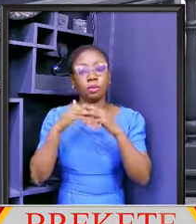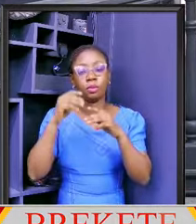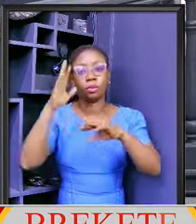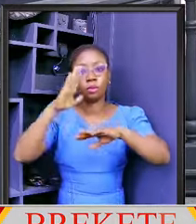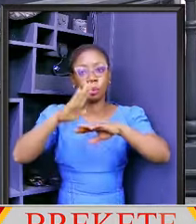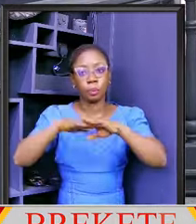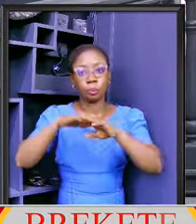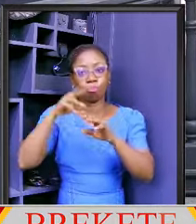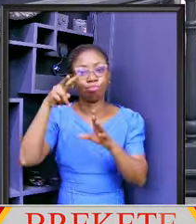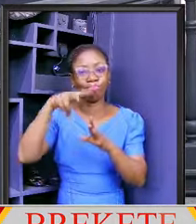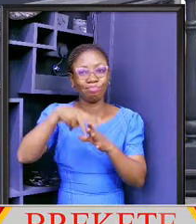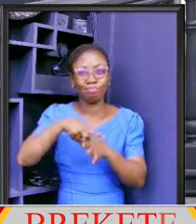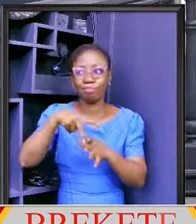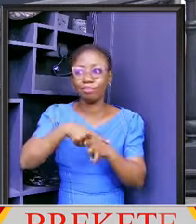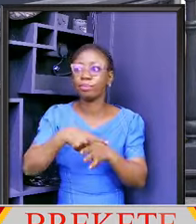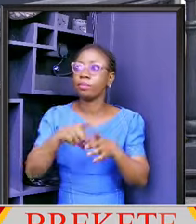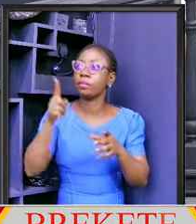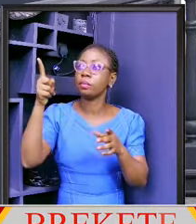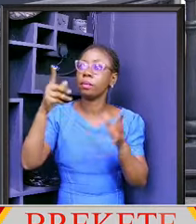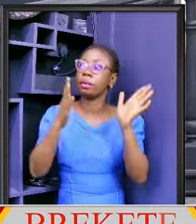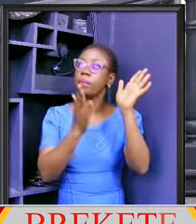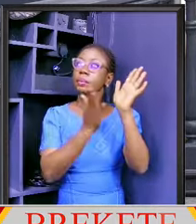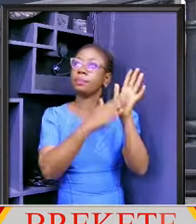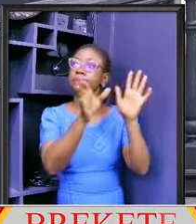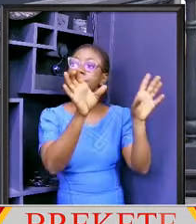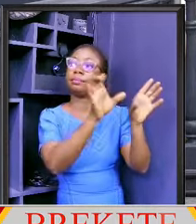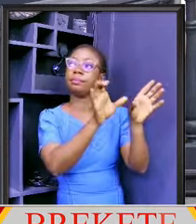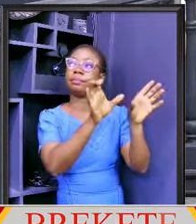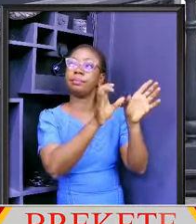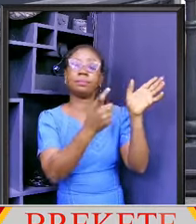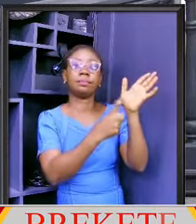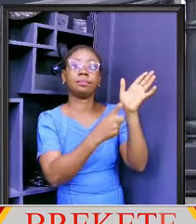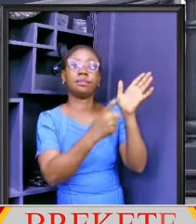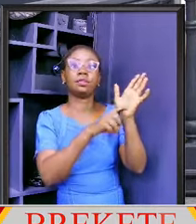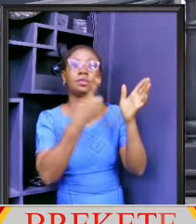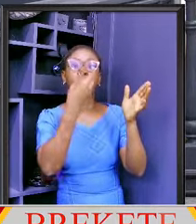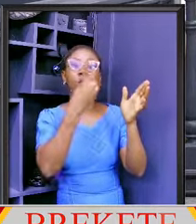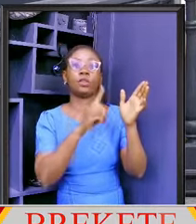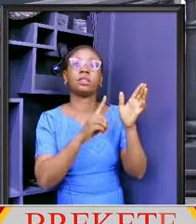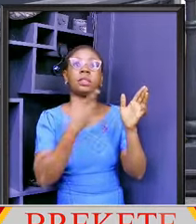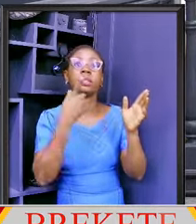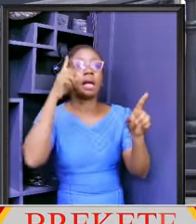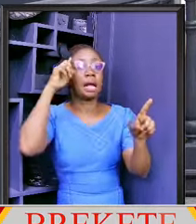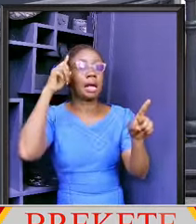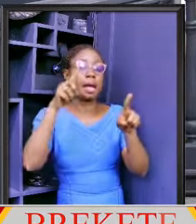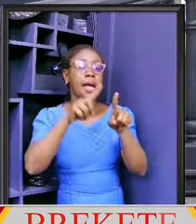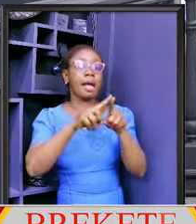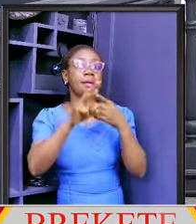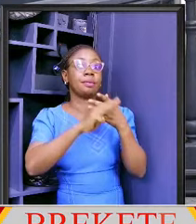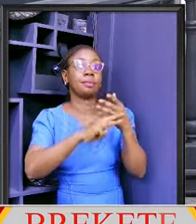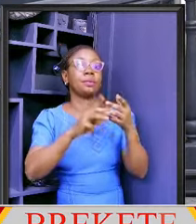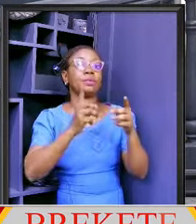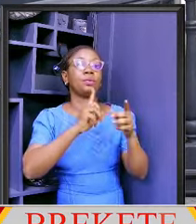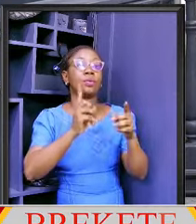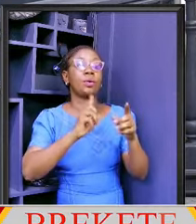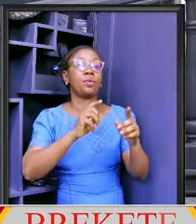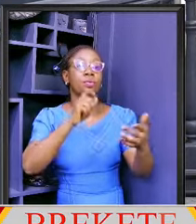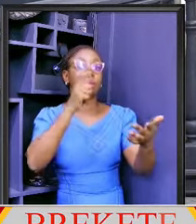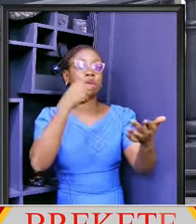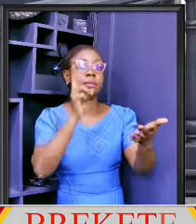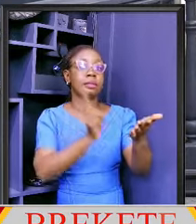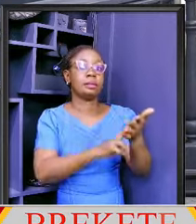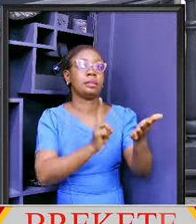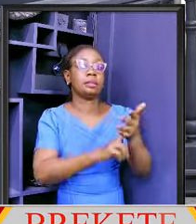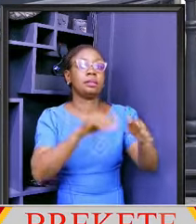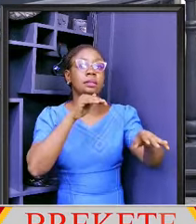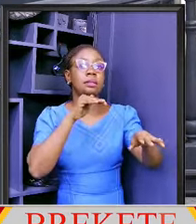agreement where the five associations, the original coffee is with me. This is the merger agreement where we signed it in the Ministry of